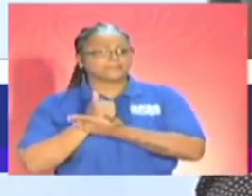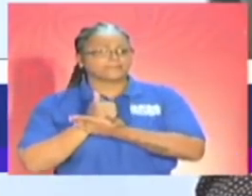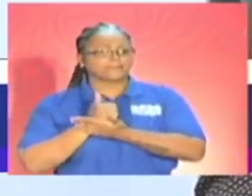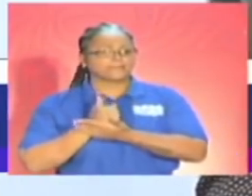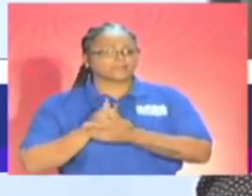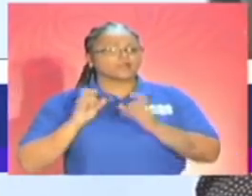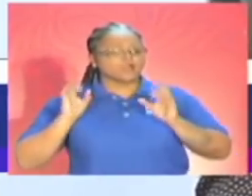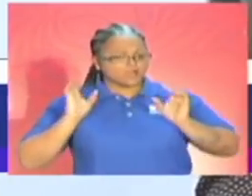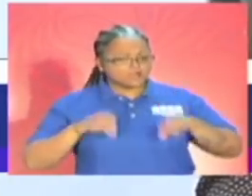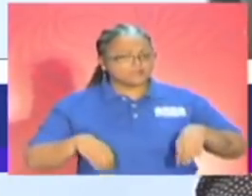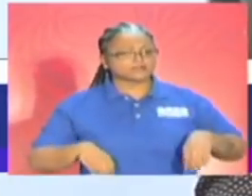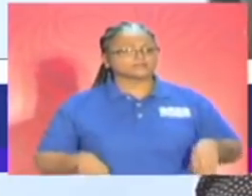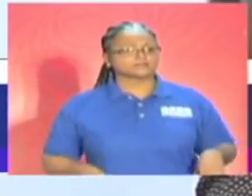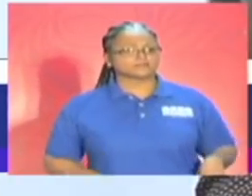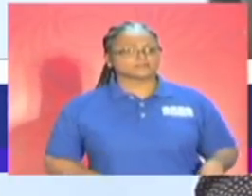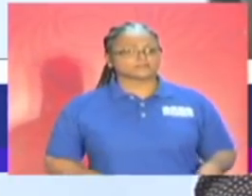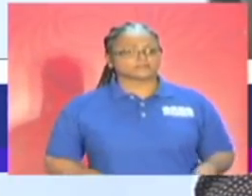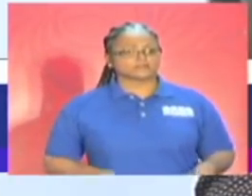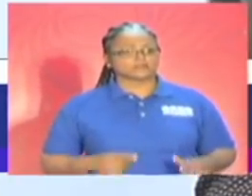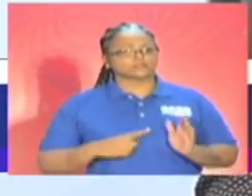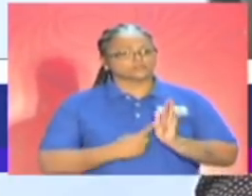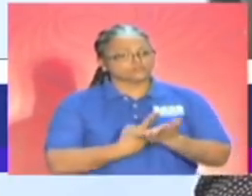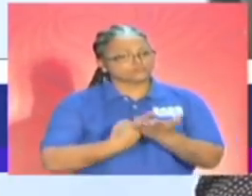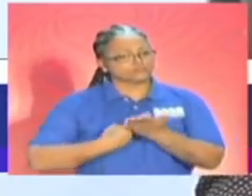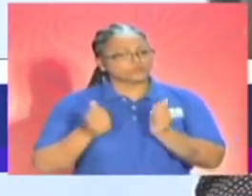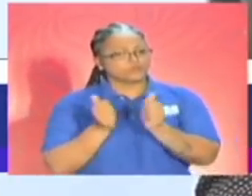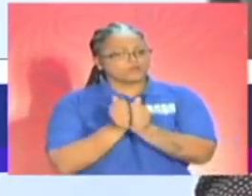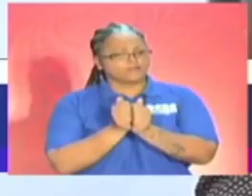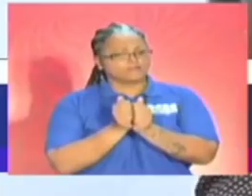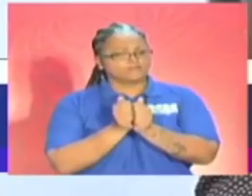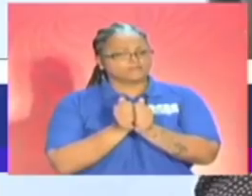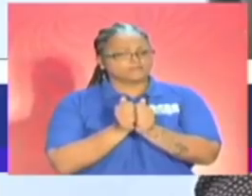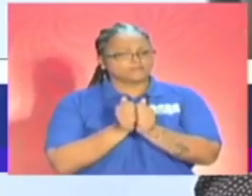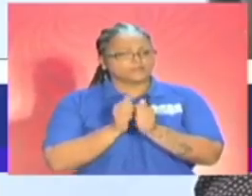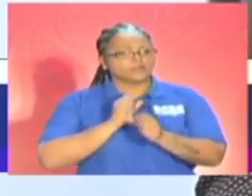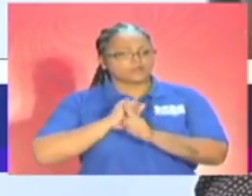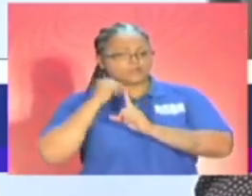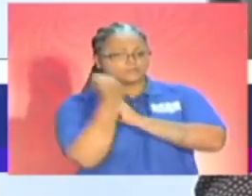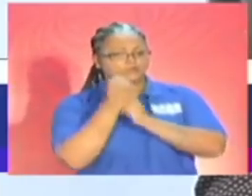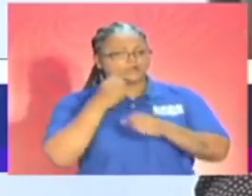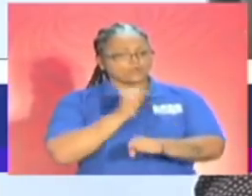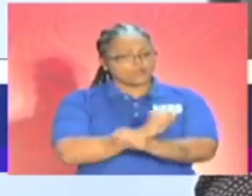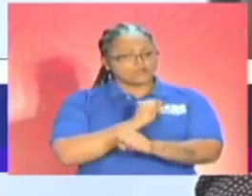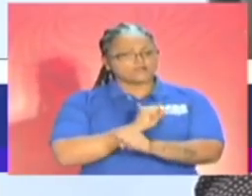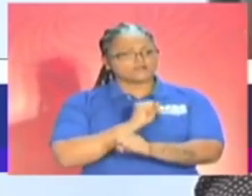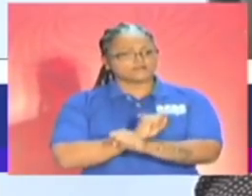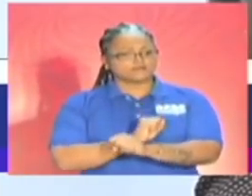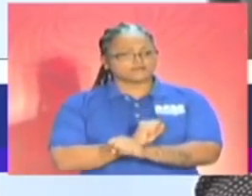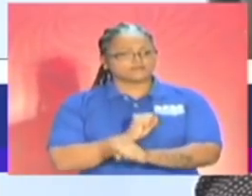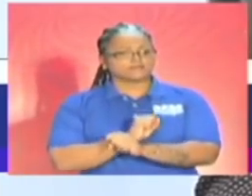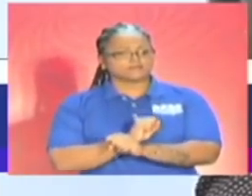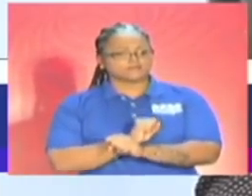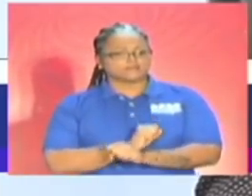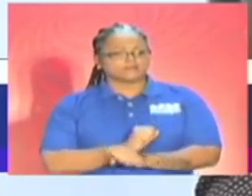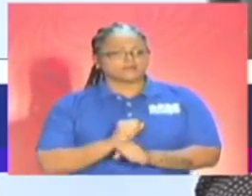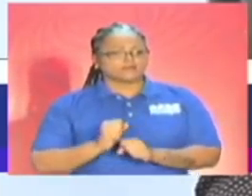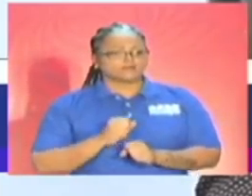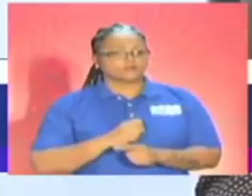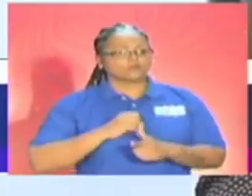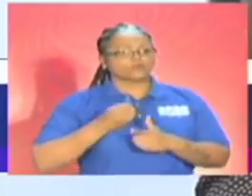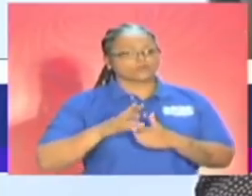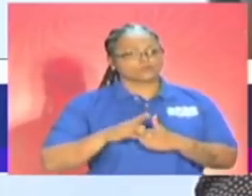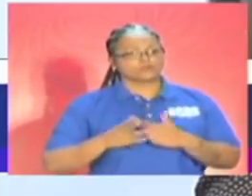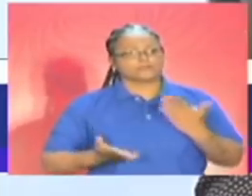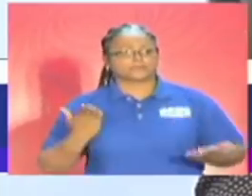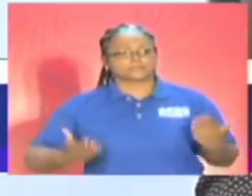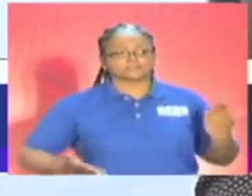school the school social worker or one of or the child's teacher or someone like that, so that they can